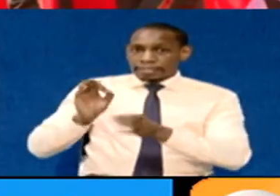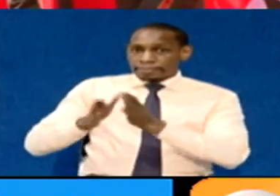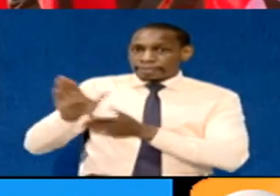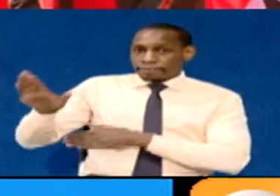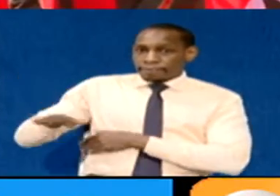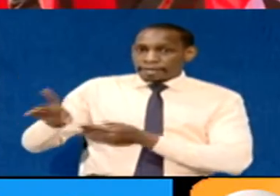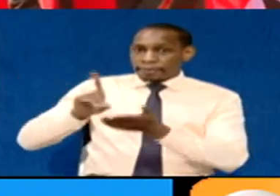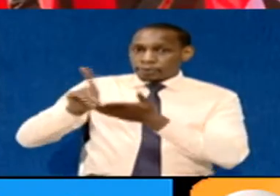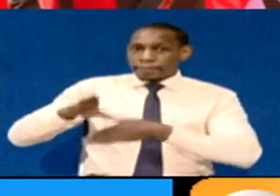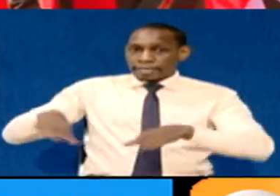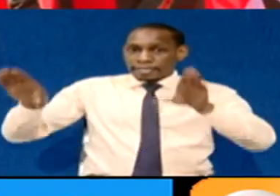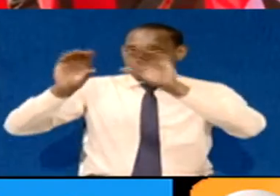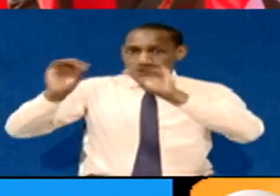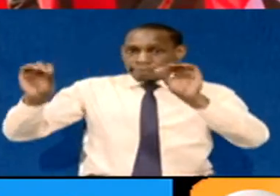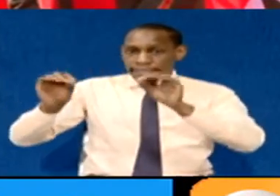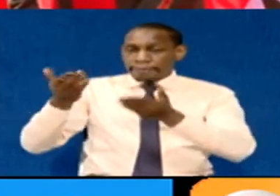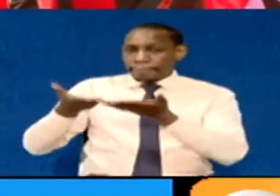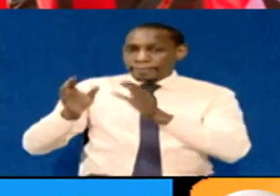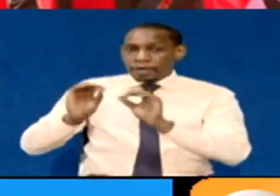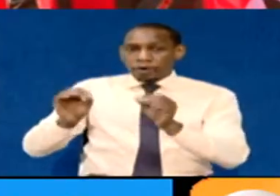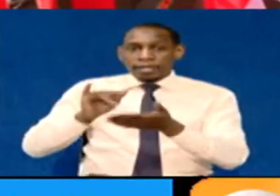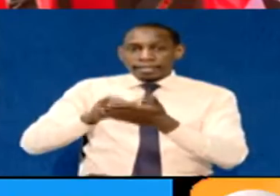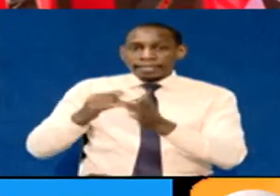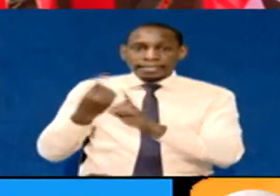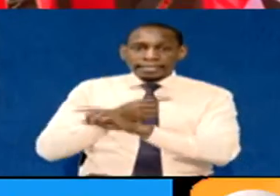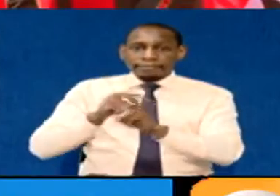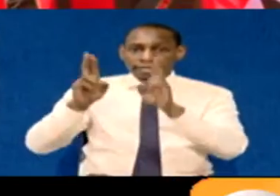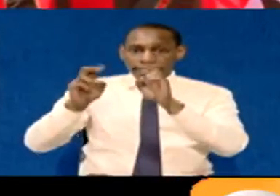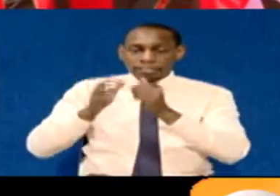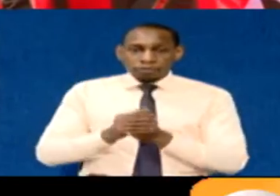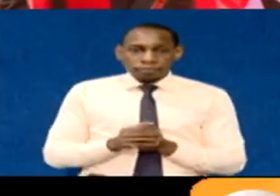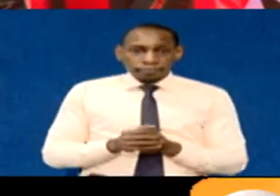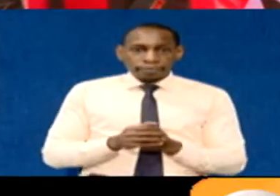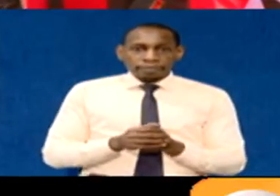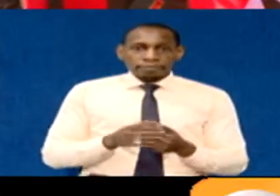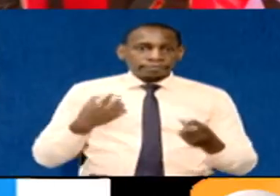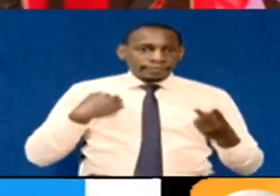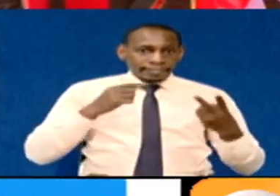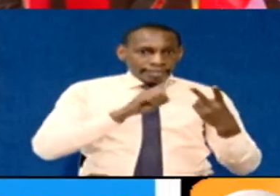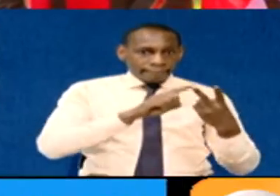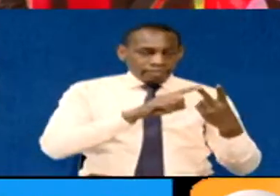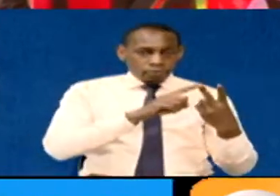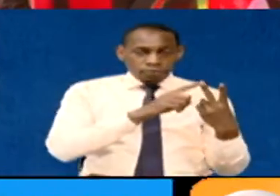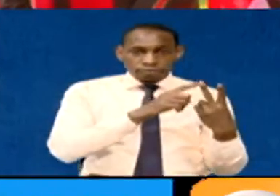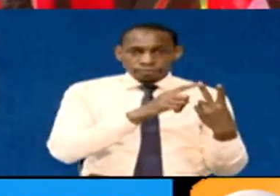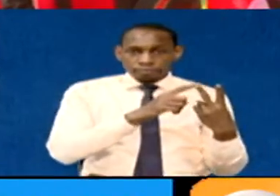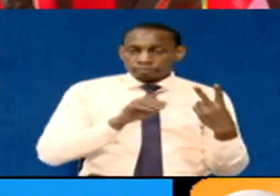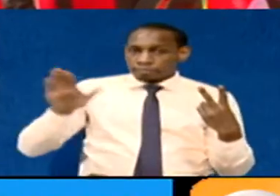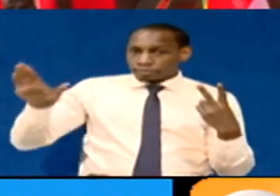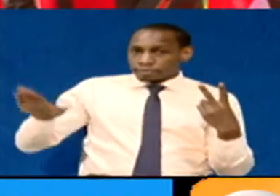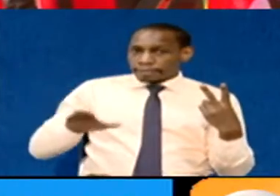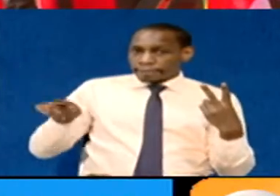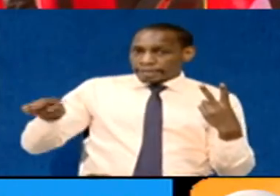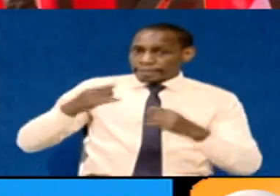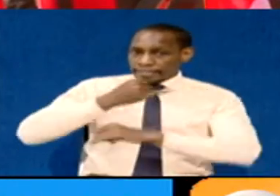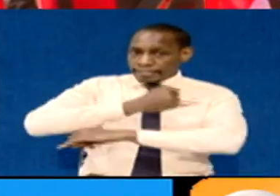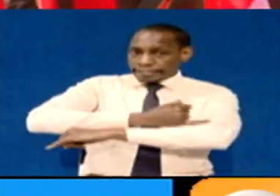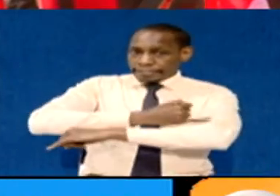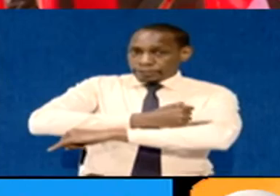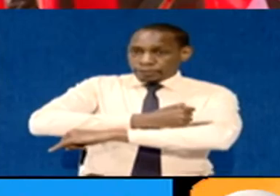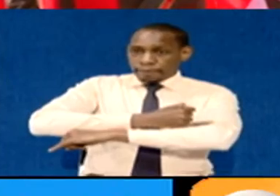parliament have impeached the president or not? That's a different matter altogether. Secondly, parliament as an